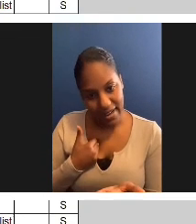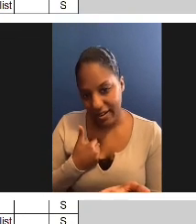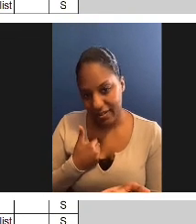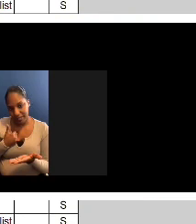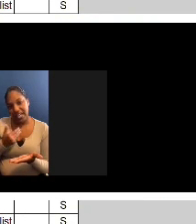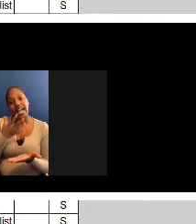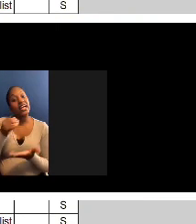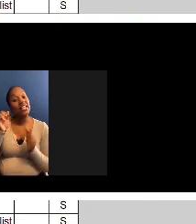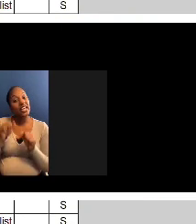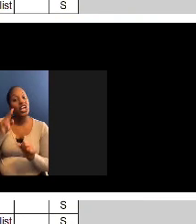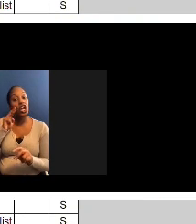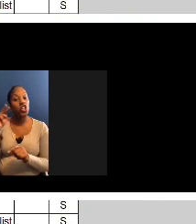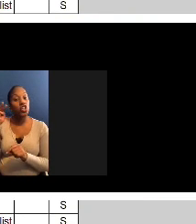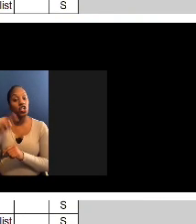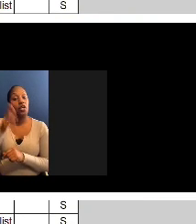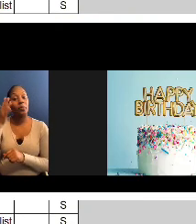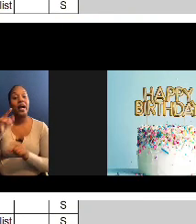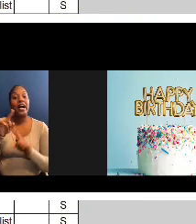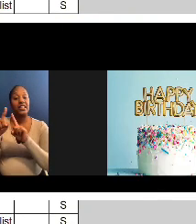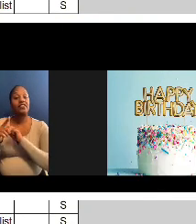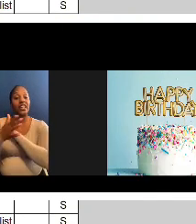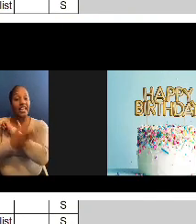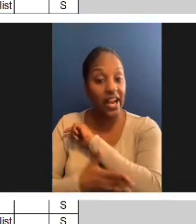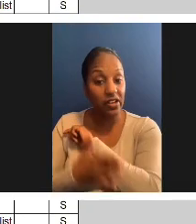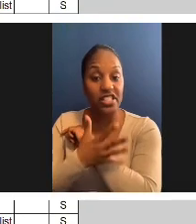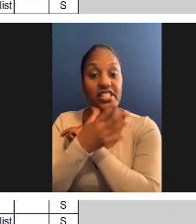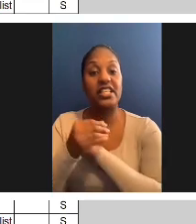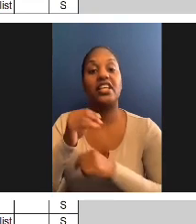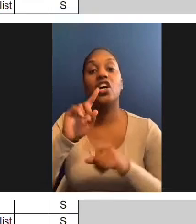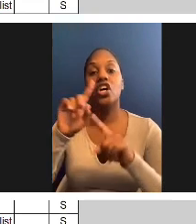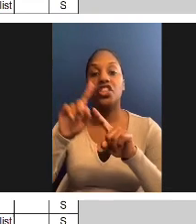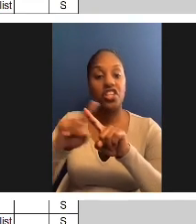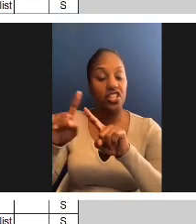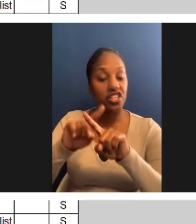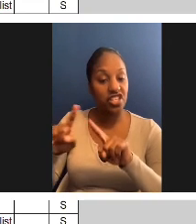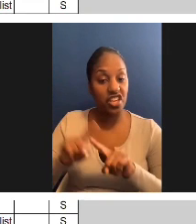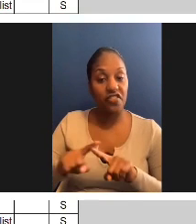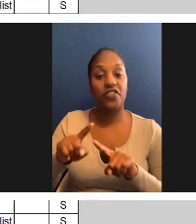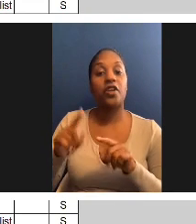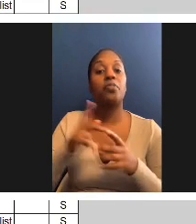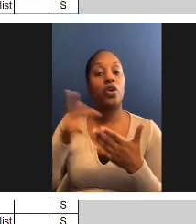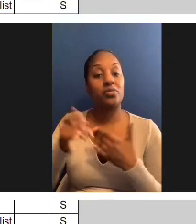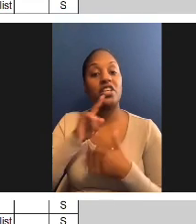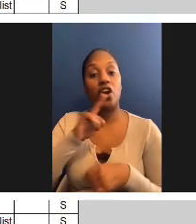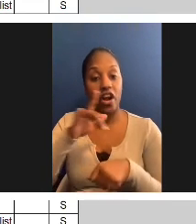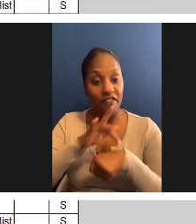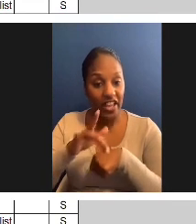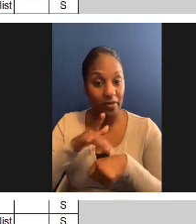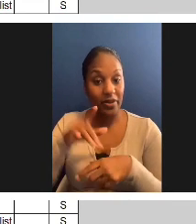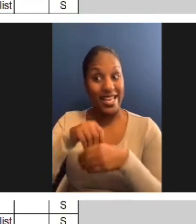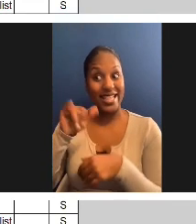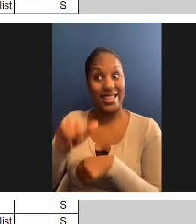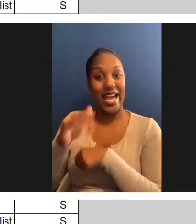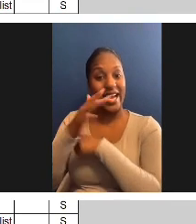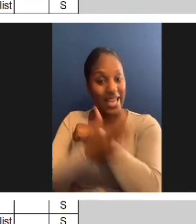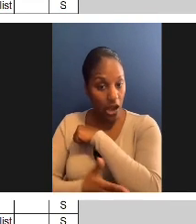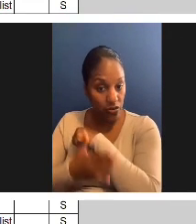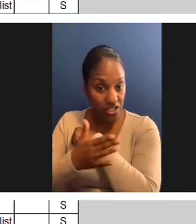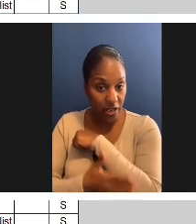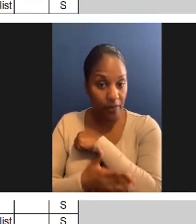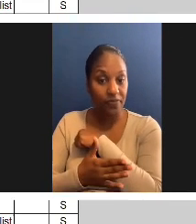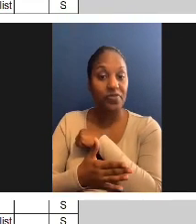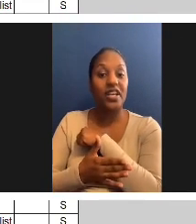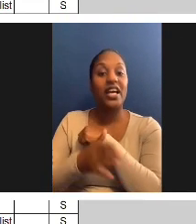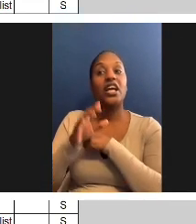can look by county at all of the ones that are available, perhaps in a county